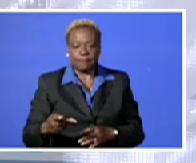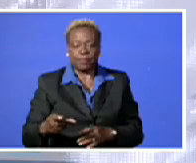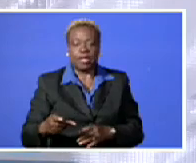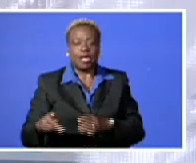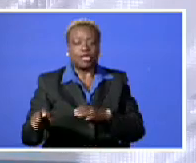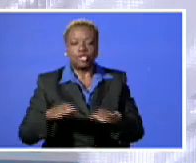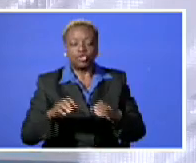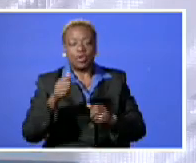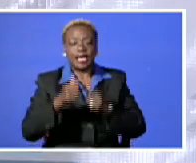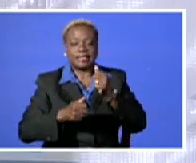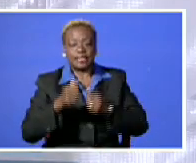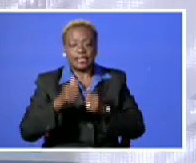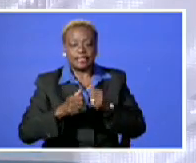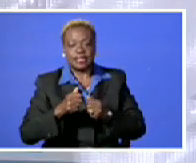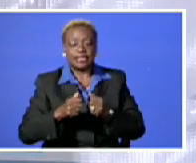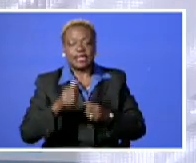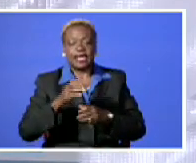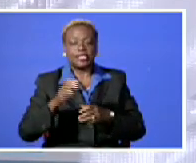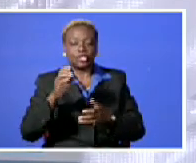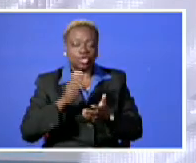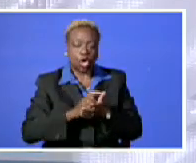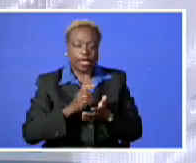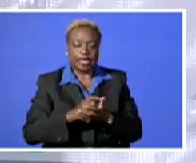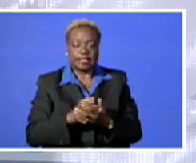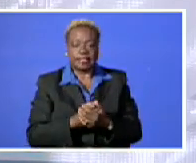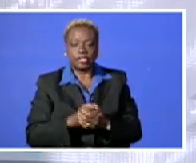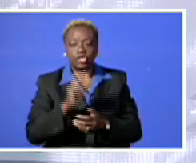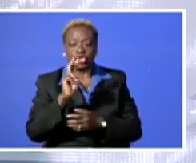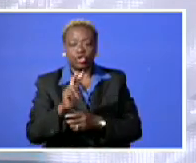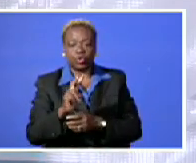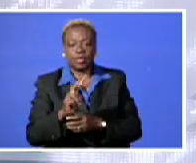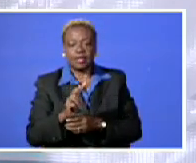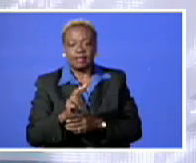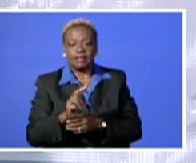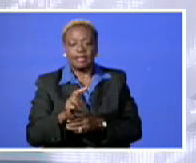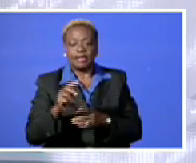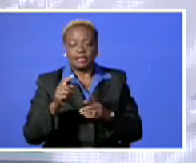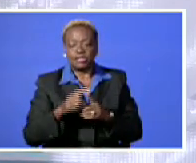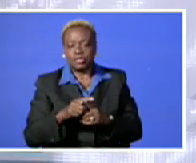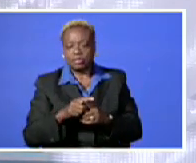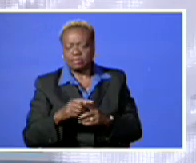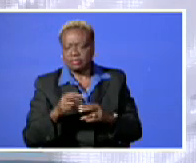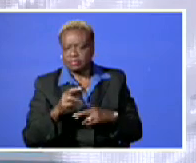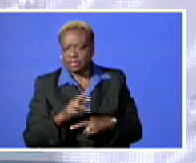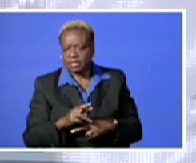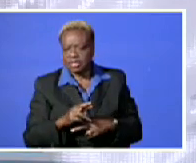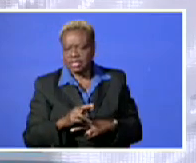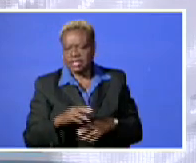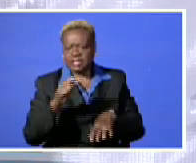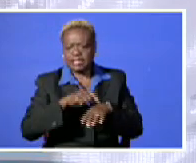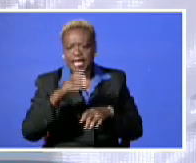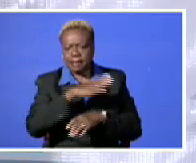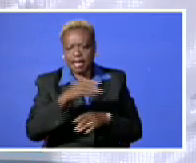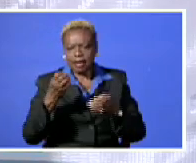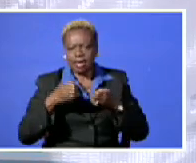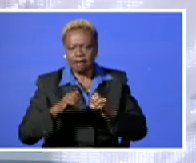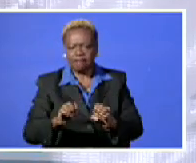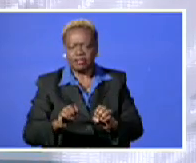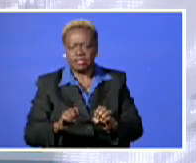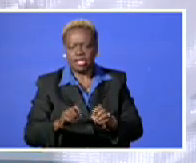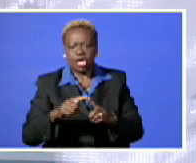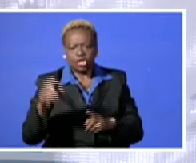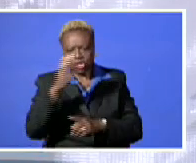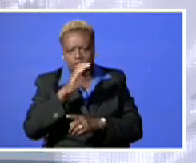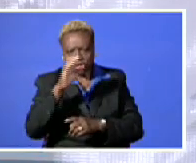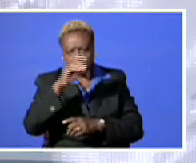access to case dockets and records; two, significant reductions in time and effort required to search